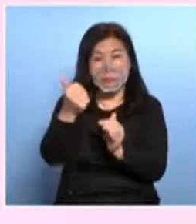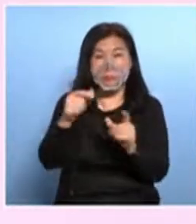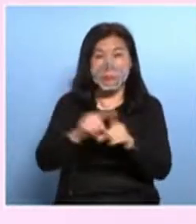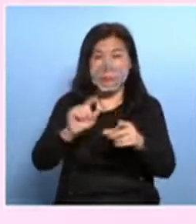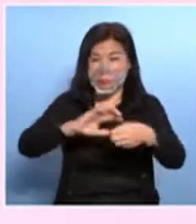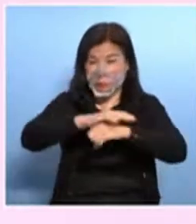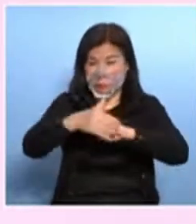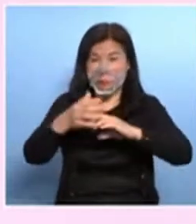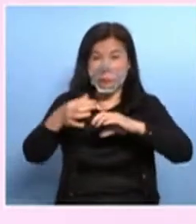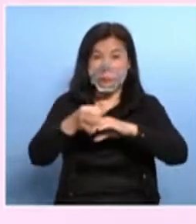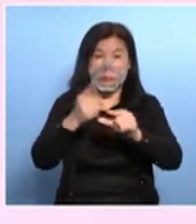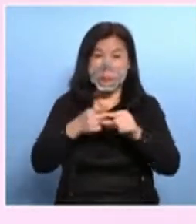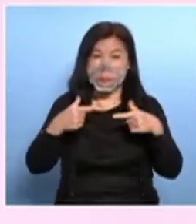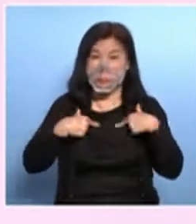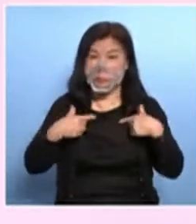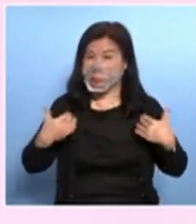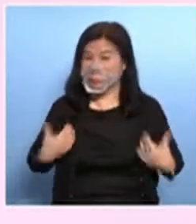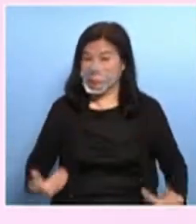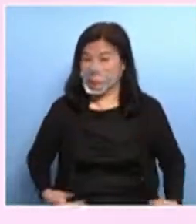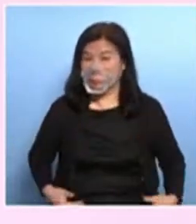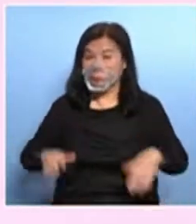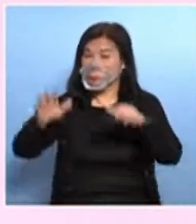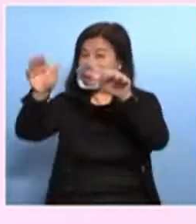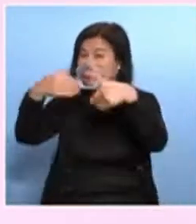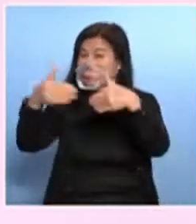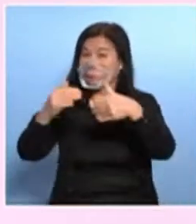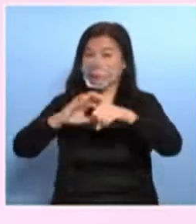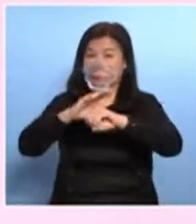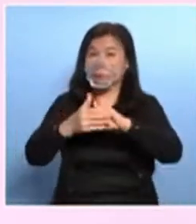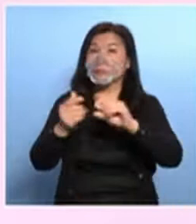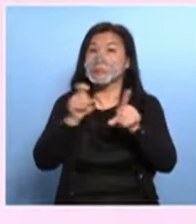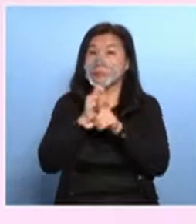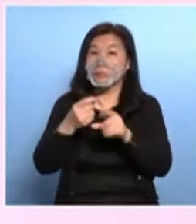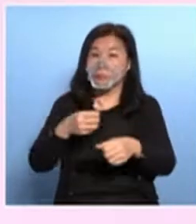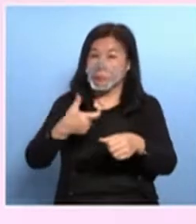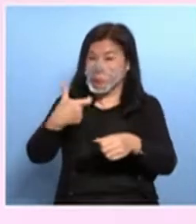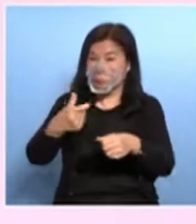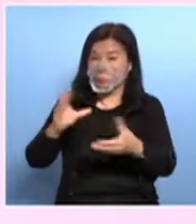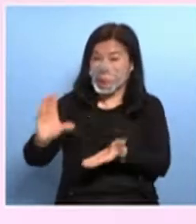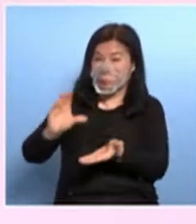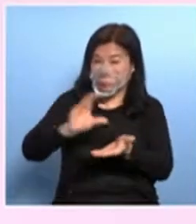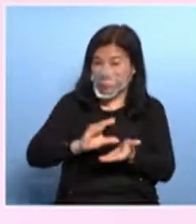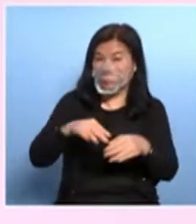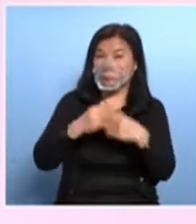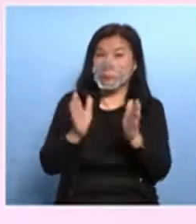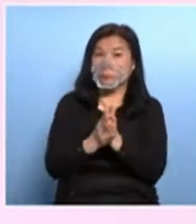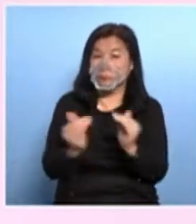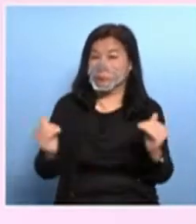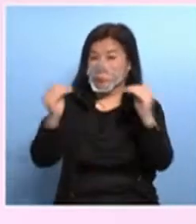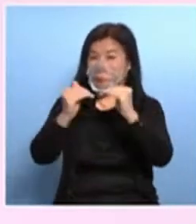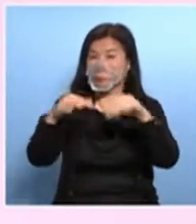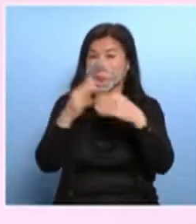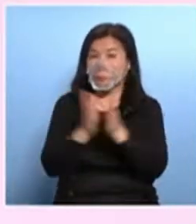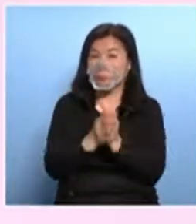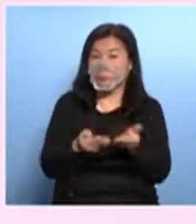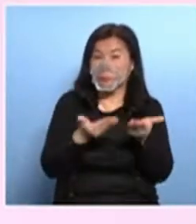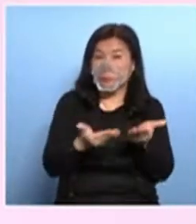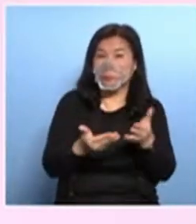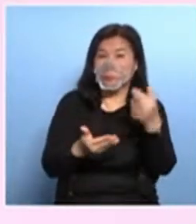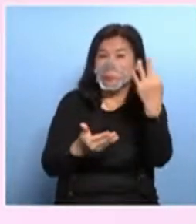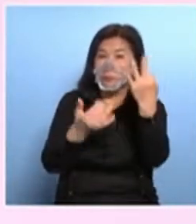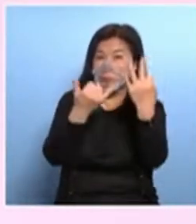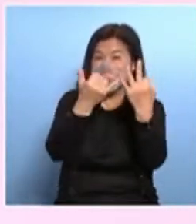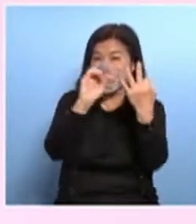By leveraging our advantages as an international financial center, we can facilitate matching between international capital and quality green